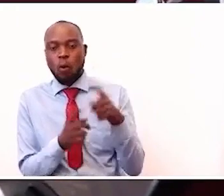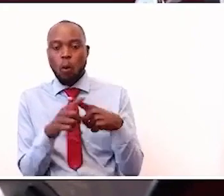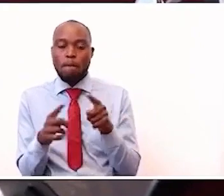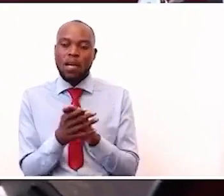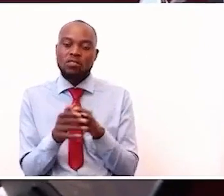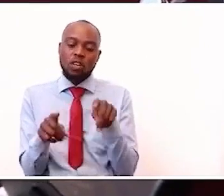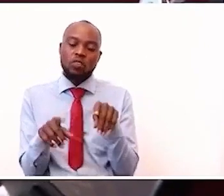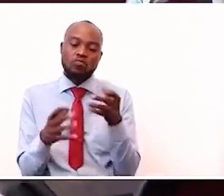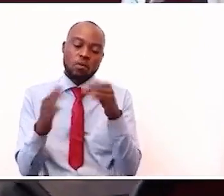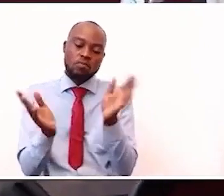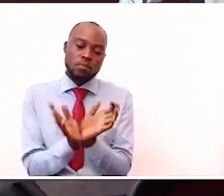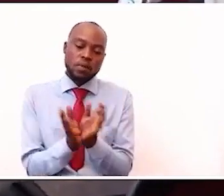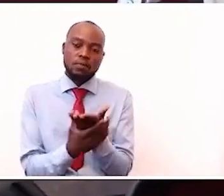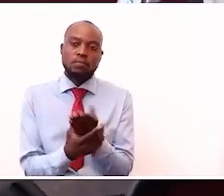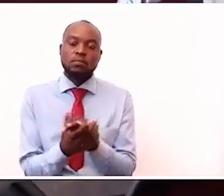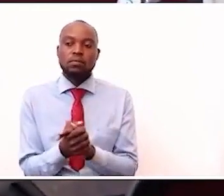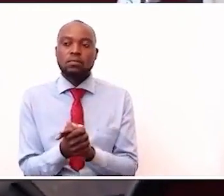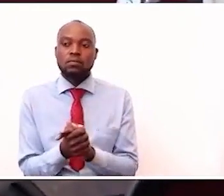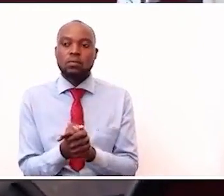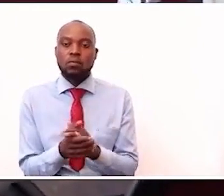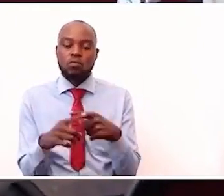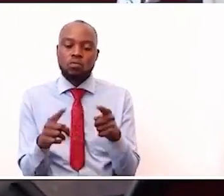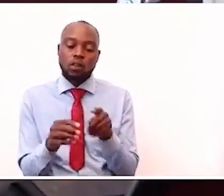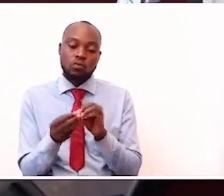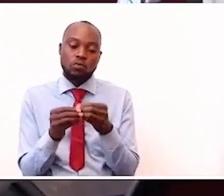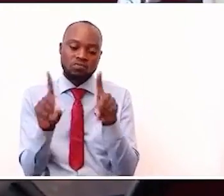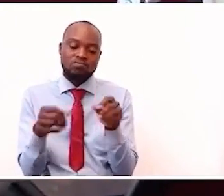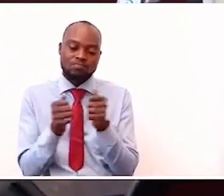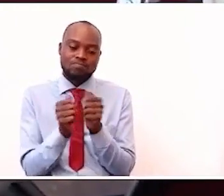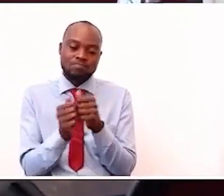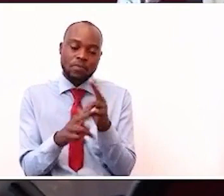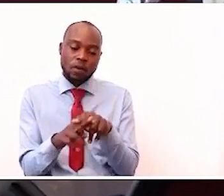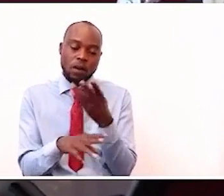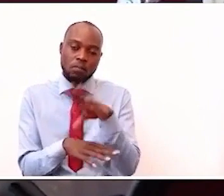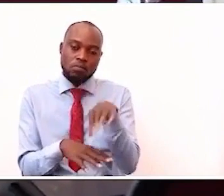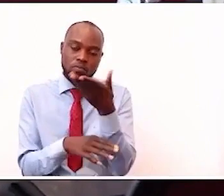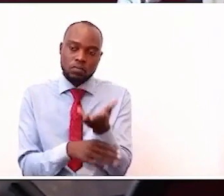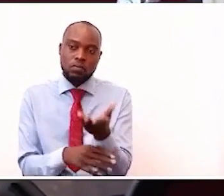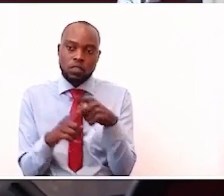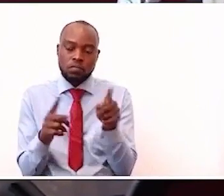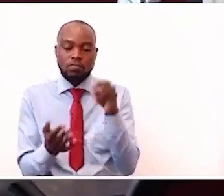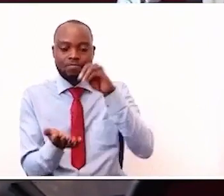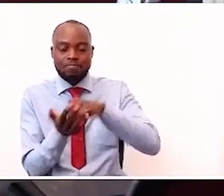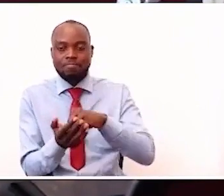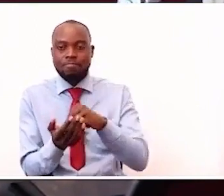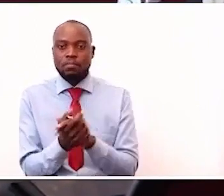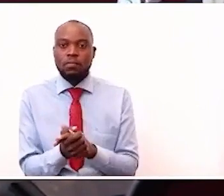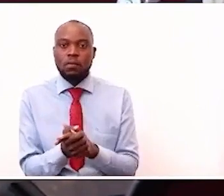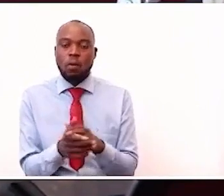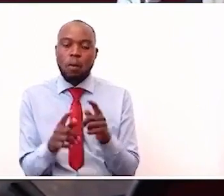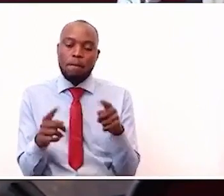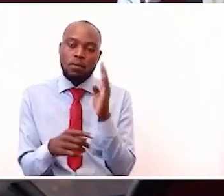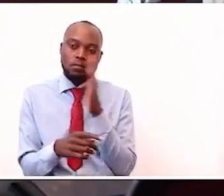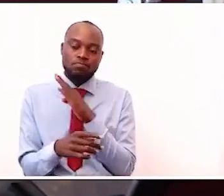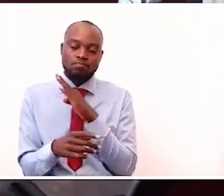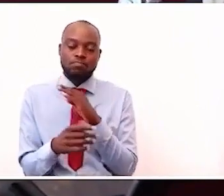politicians working with some of these multinational corporations that then contribute to IFFs? And lastly, also